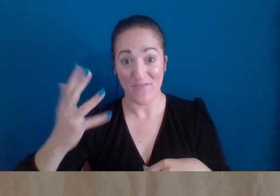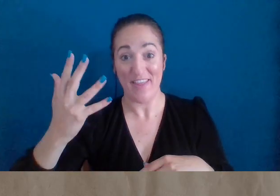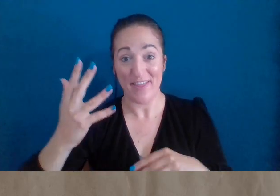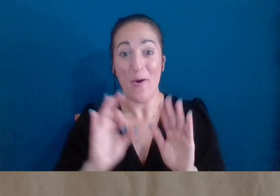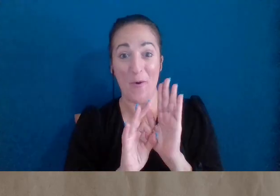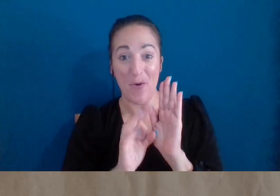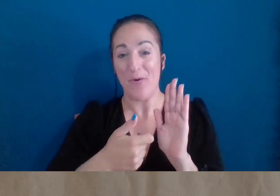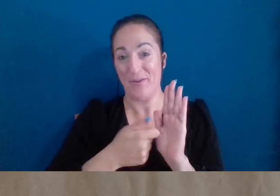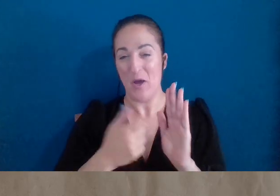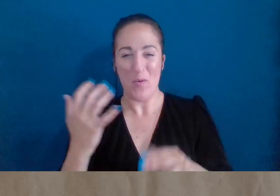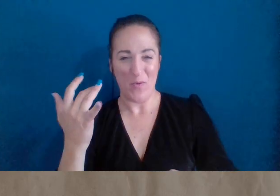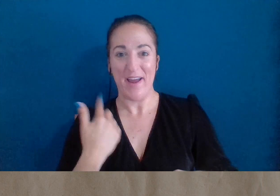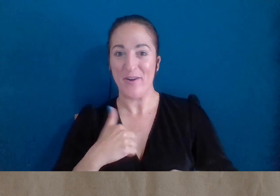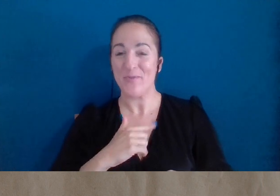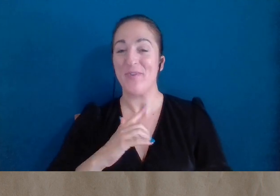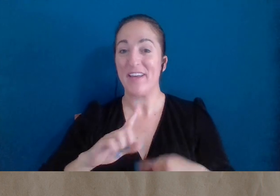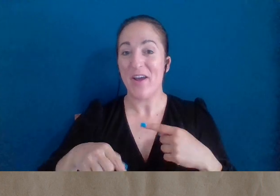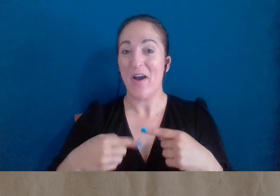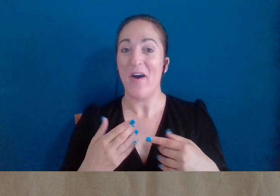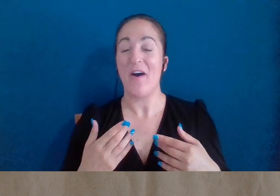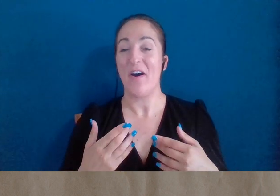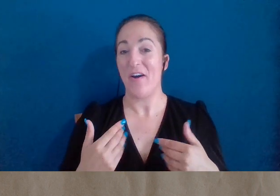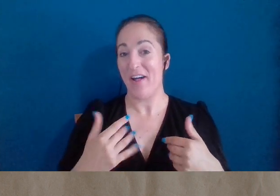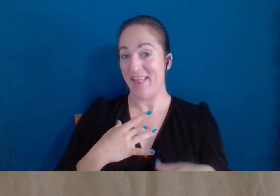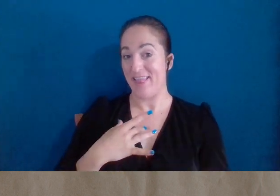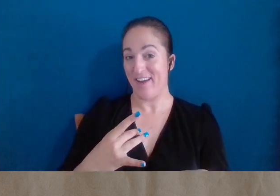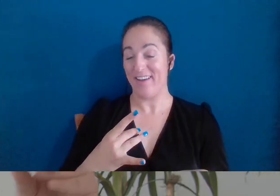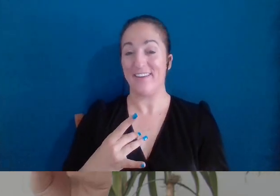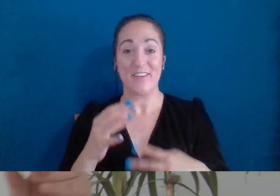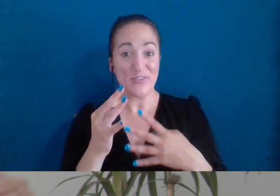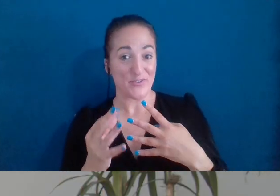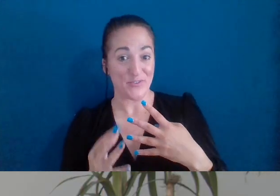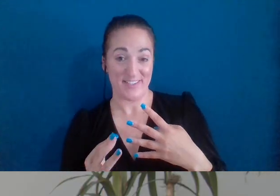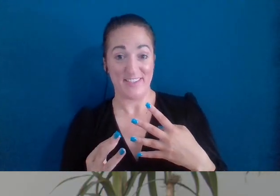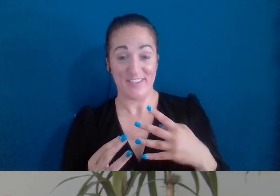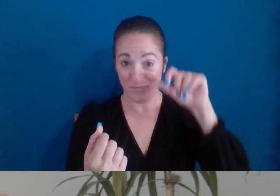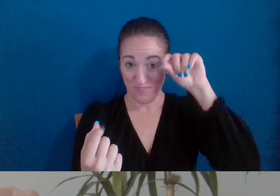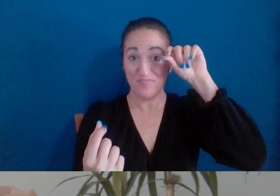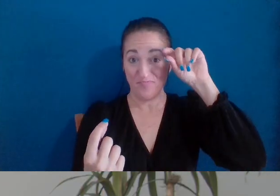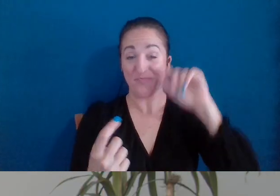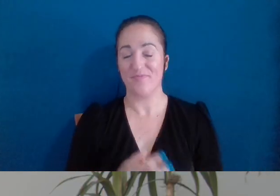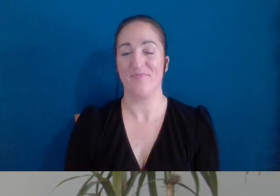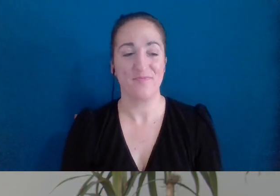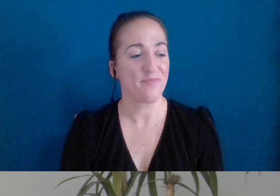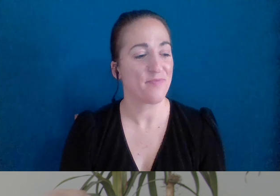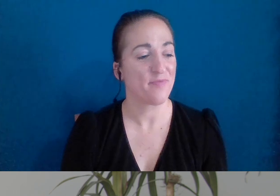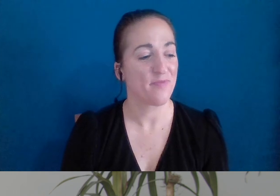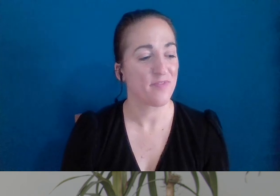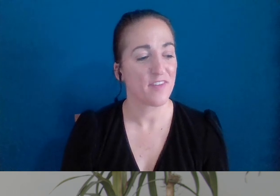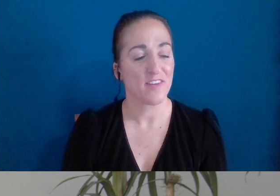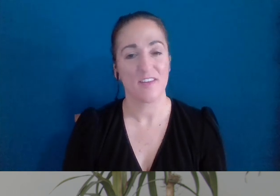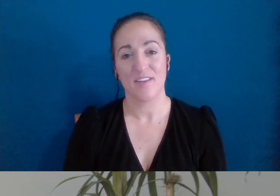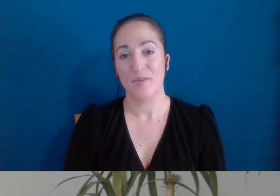choices. Okay. Now I have these little circles, and we don't need those. Okay.